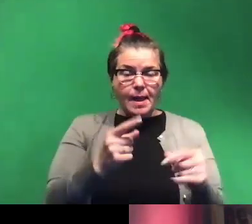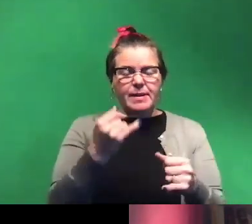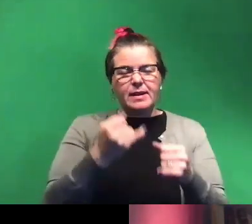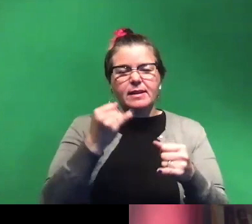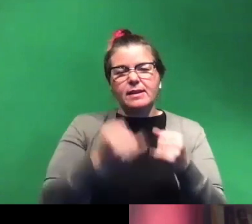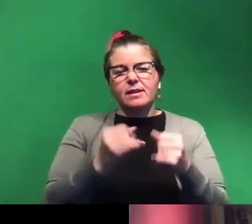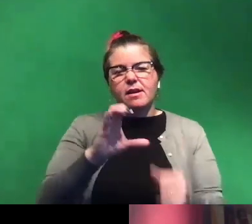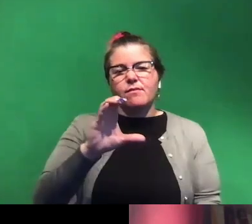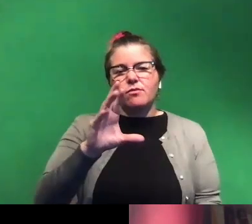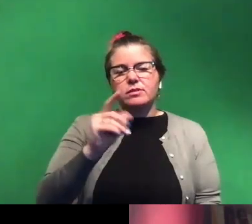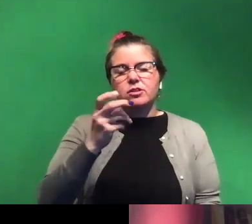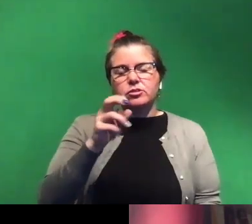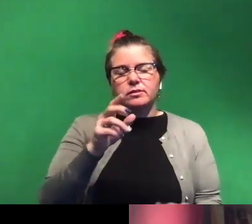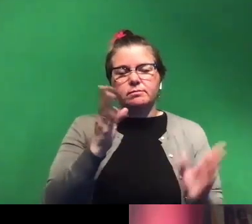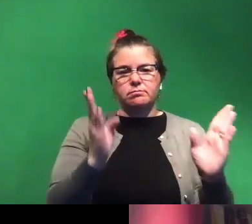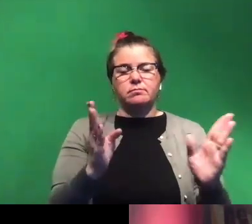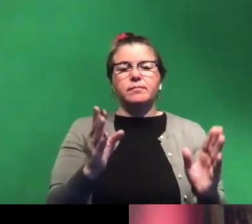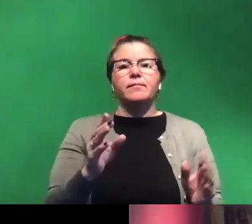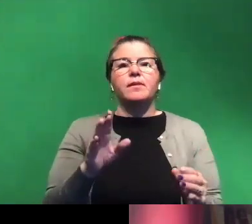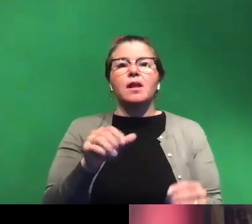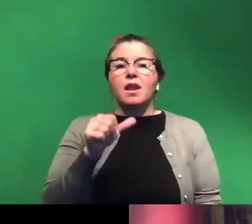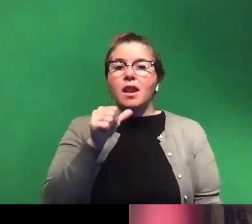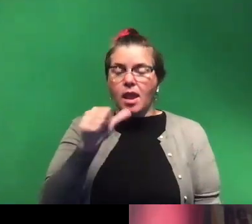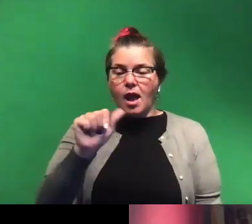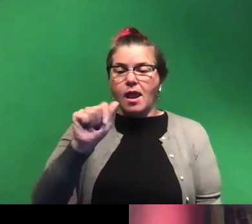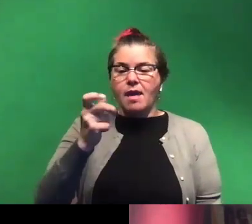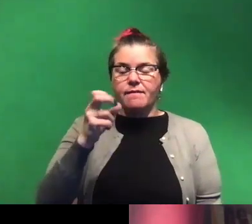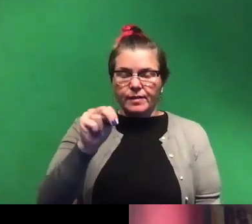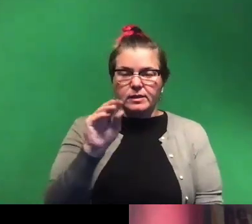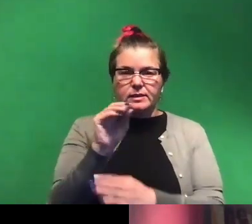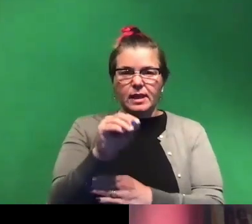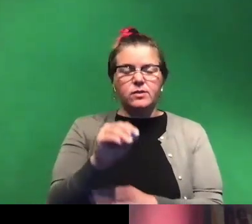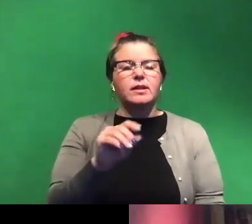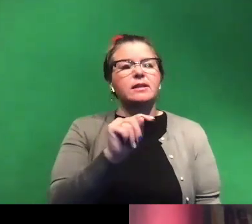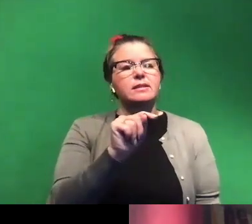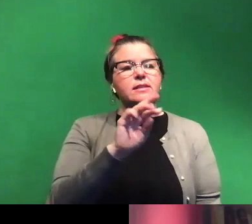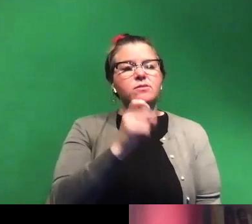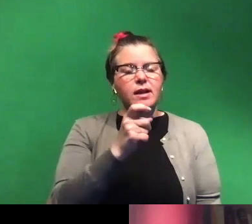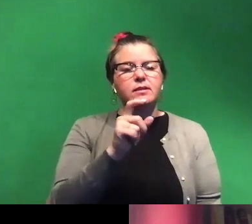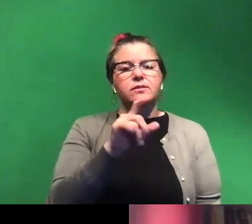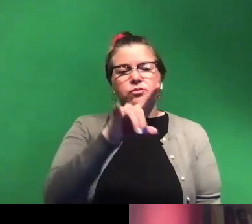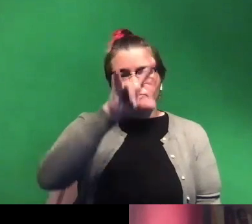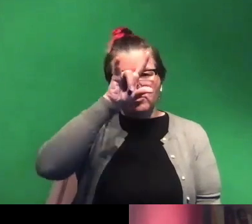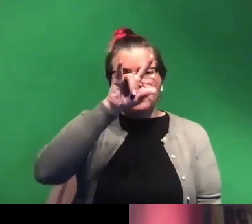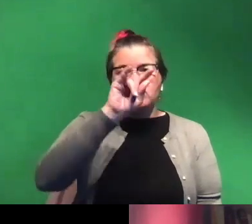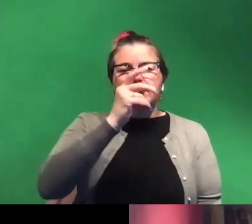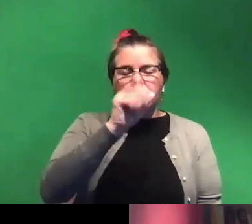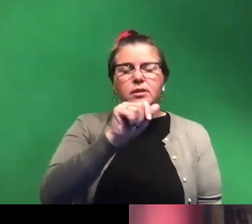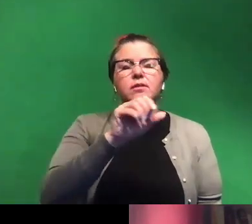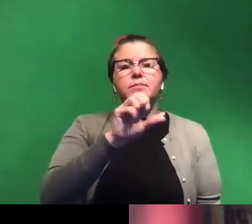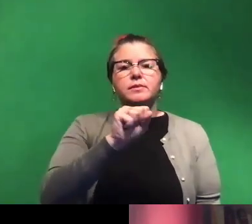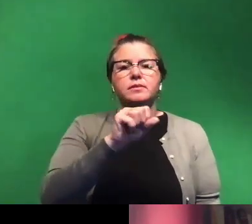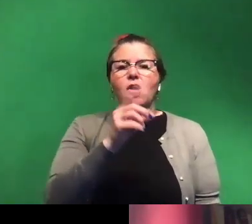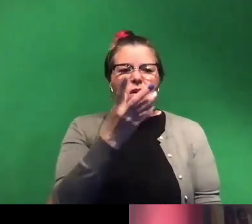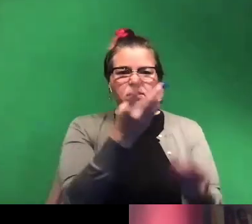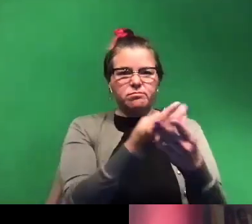period, that's when all what we call the non-avian dinosaurs, so all the dinosaurs like Tyrannosaurus and Triceratops and Edmontosaurus, they all